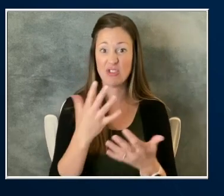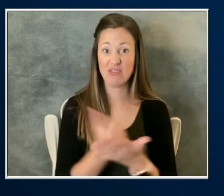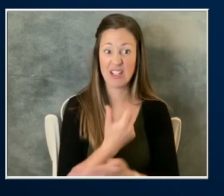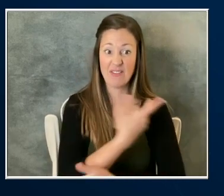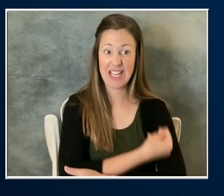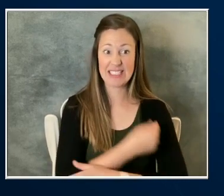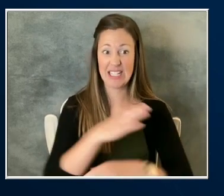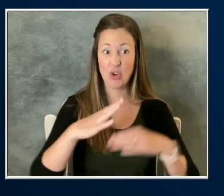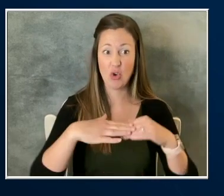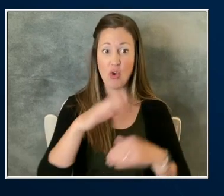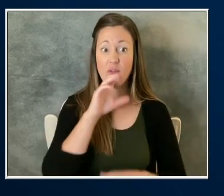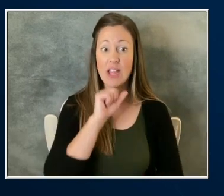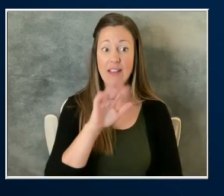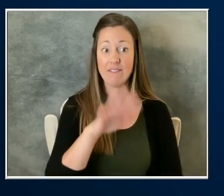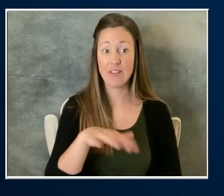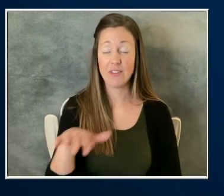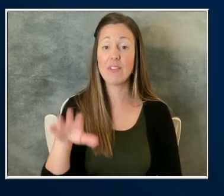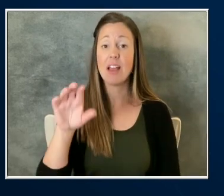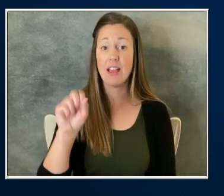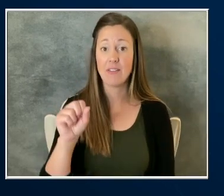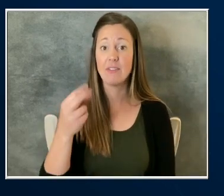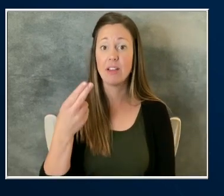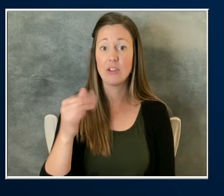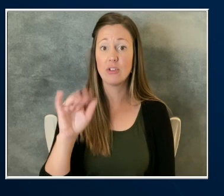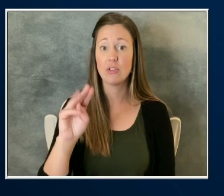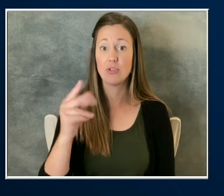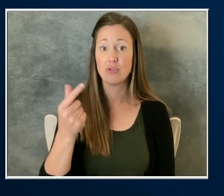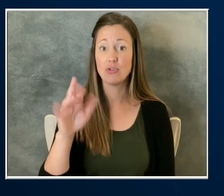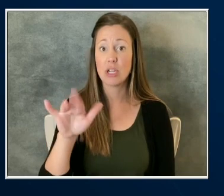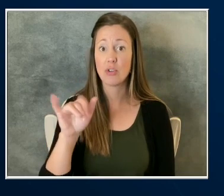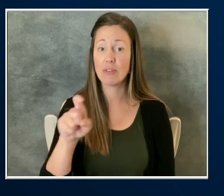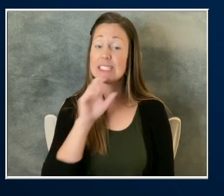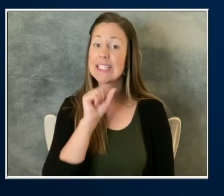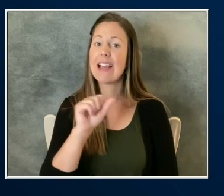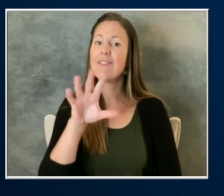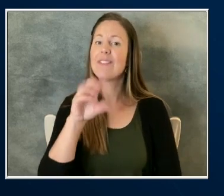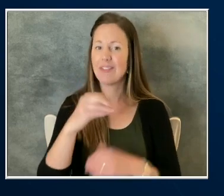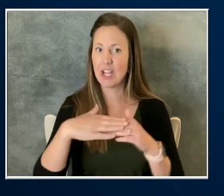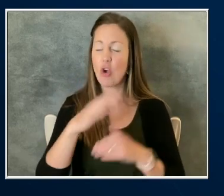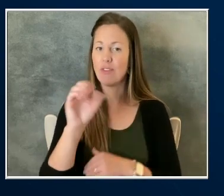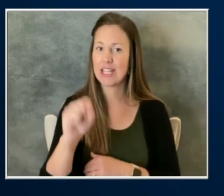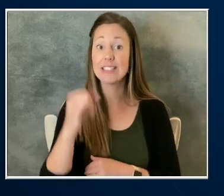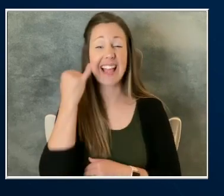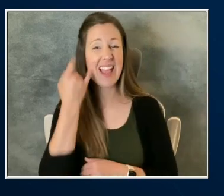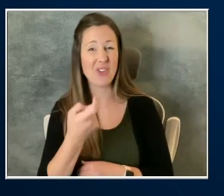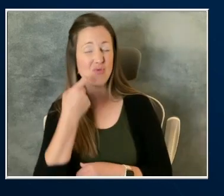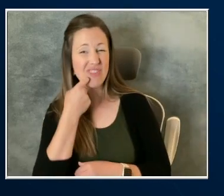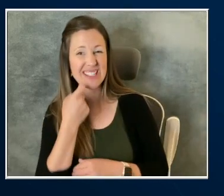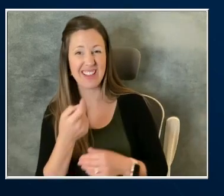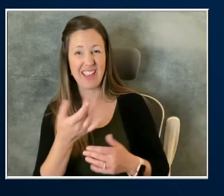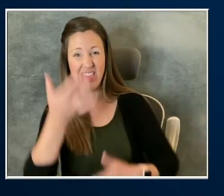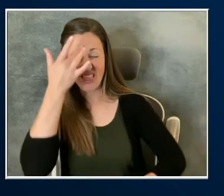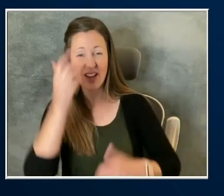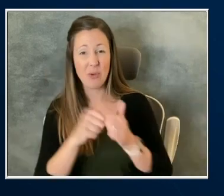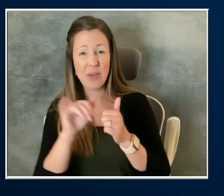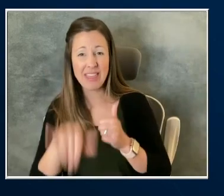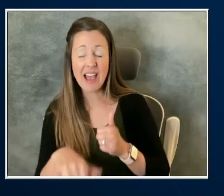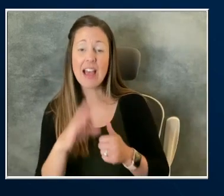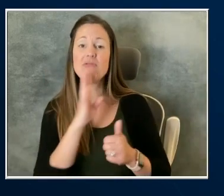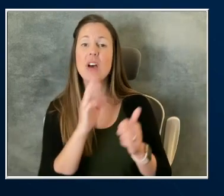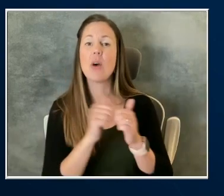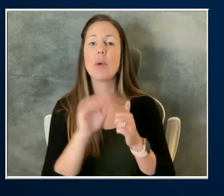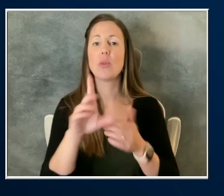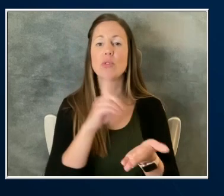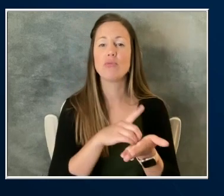right? Shingrix, and it's 50 and over, yes. Okay. And secondly, if you've just had shingles, you may talk to your primary care doctor, see if you would qualify to